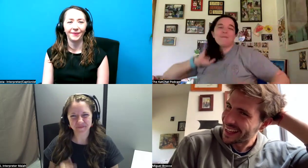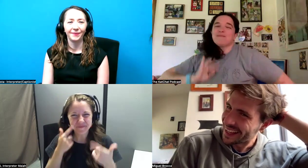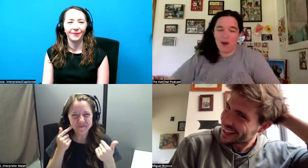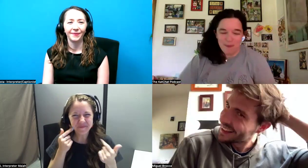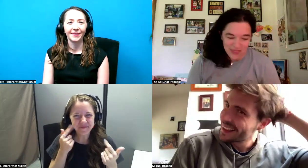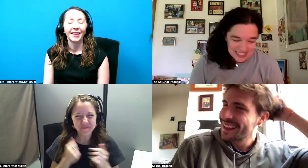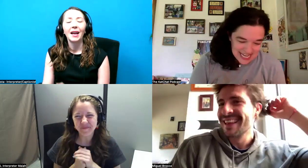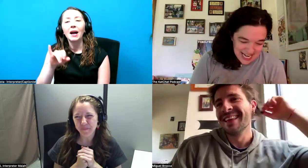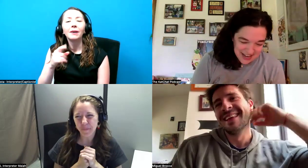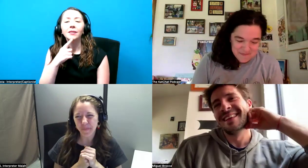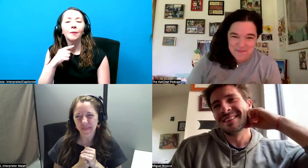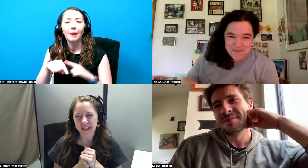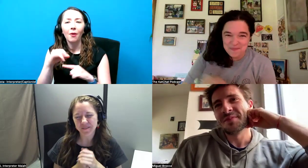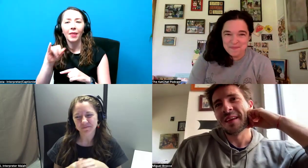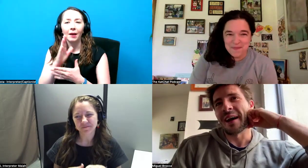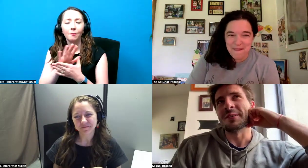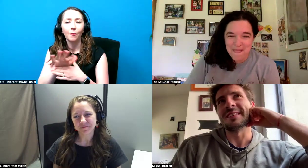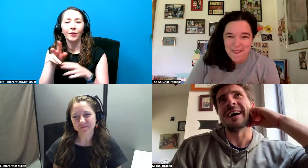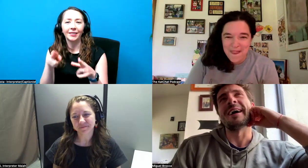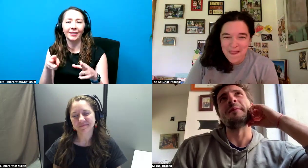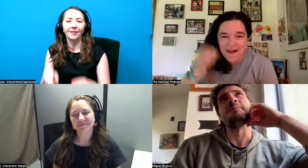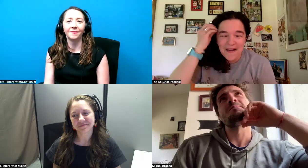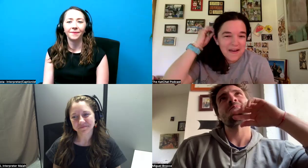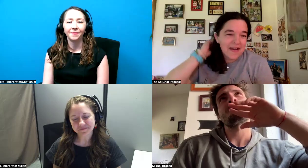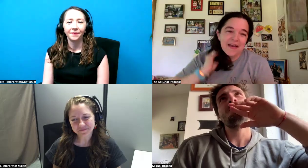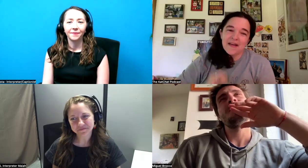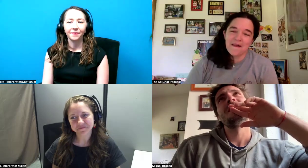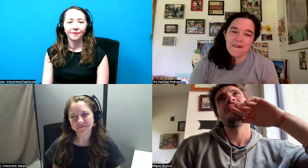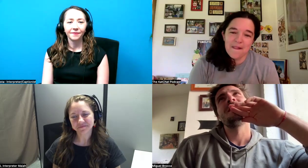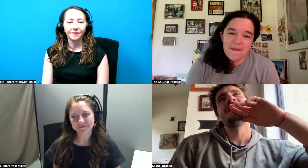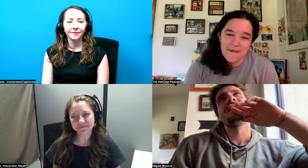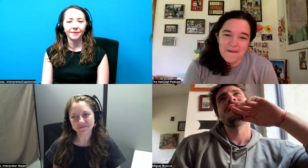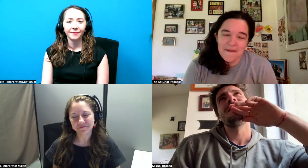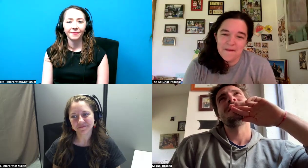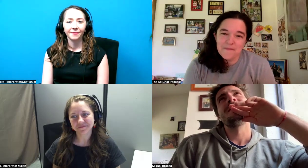Tell me a little bit more about that skin. That was